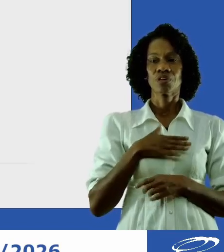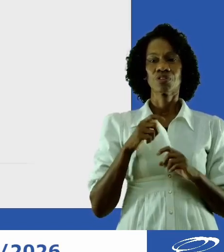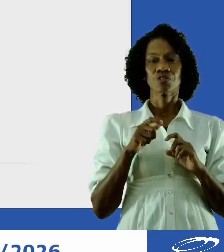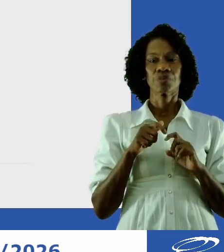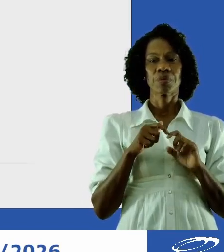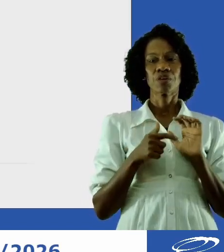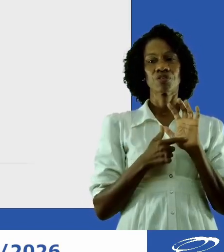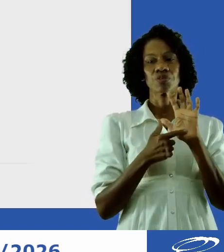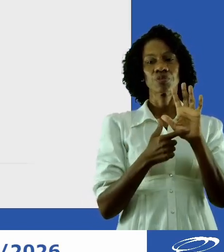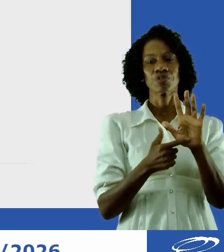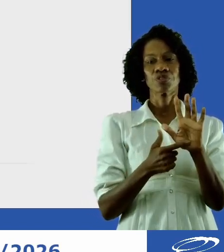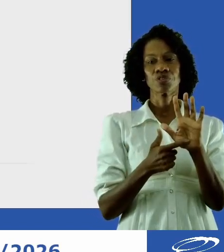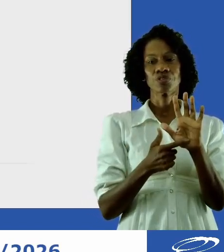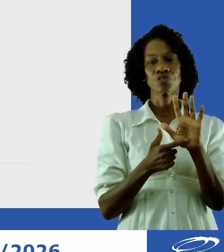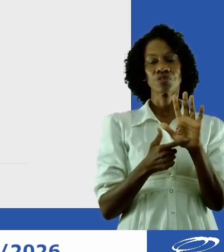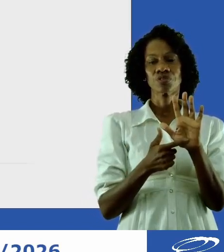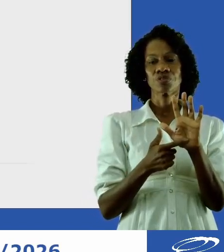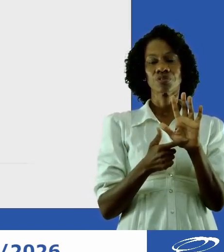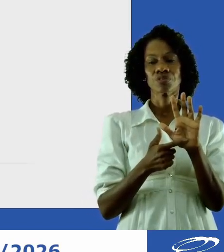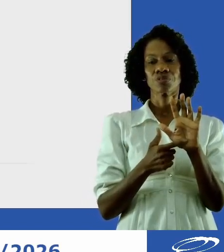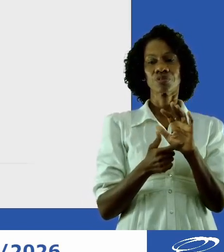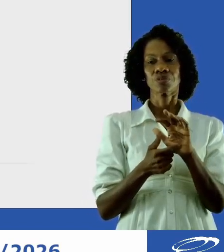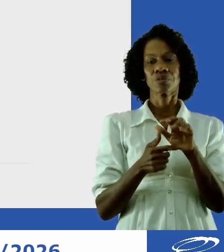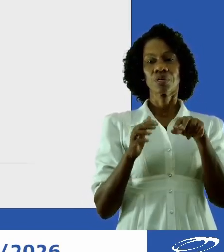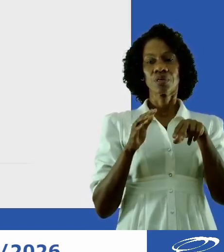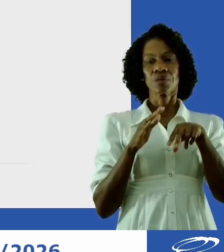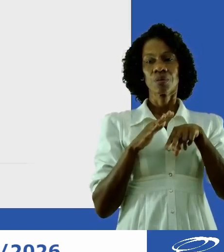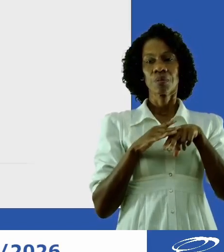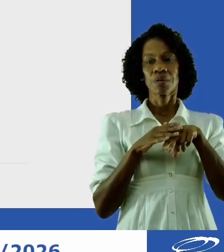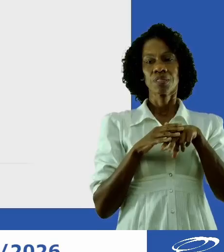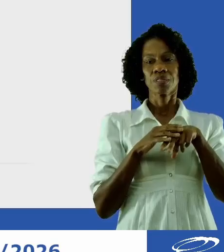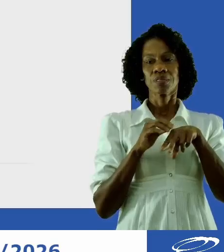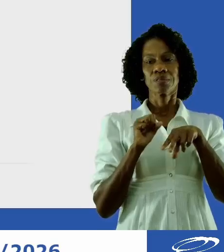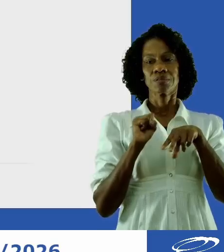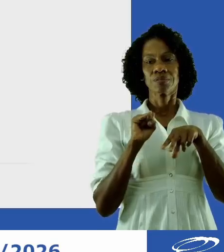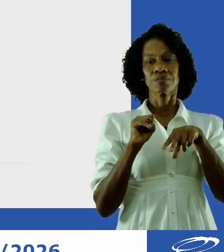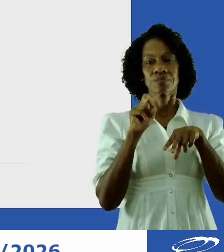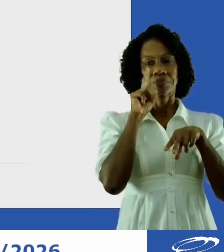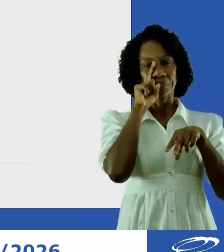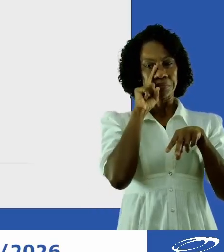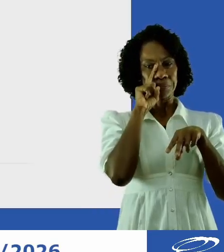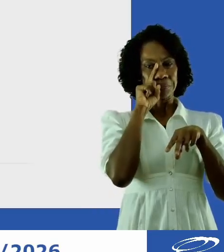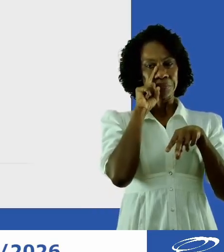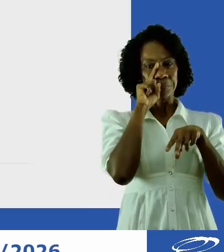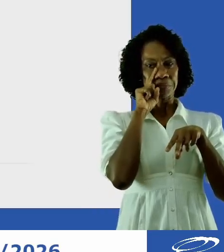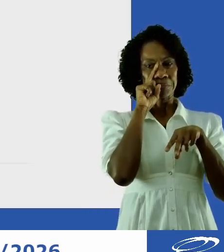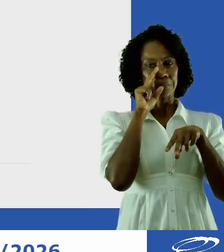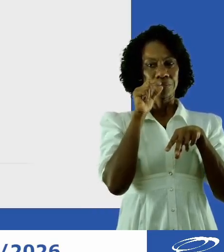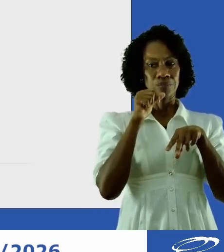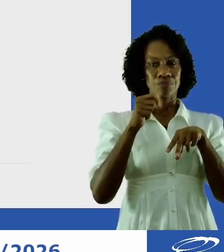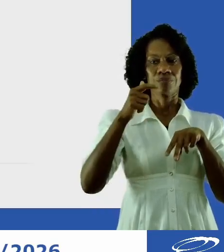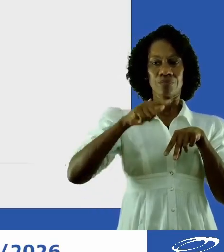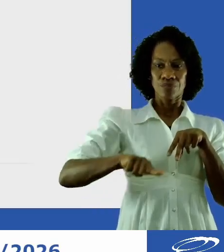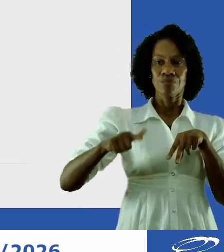means that because the patient has a high risk of relapse, we administer an antibiotic